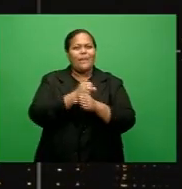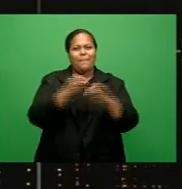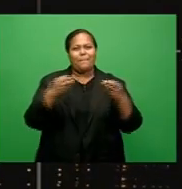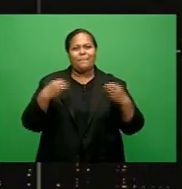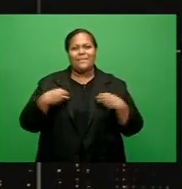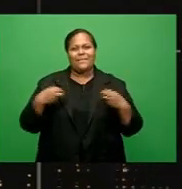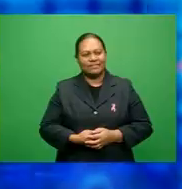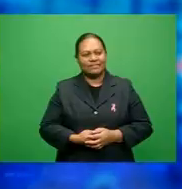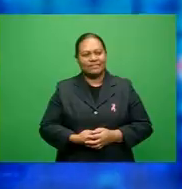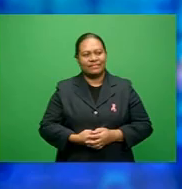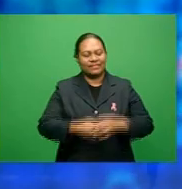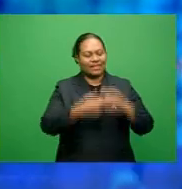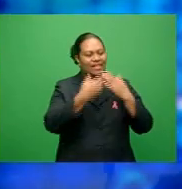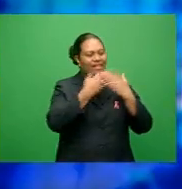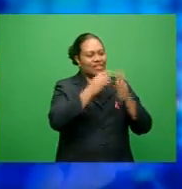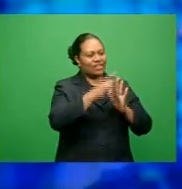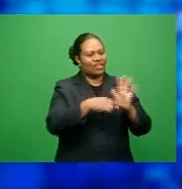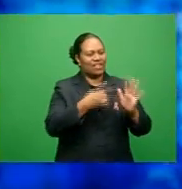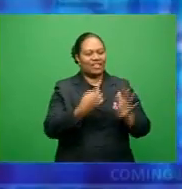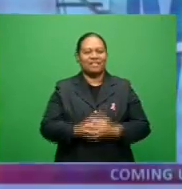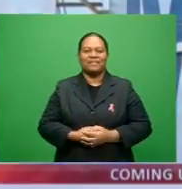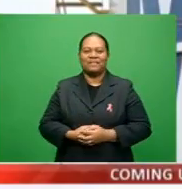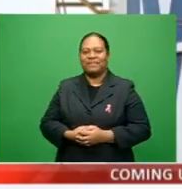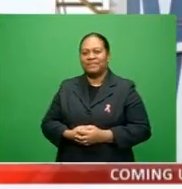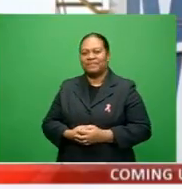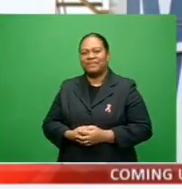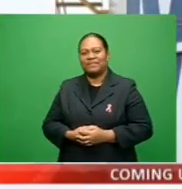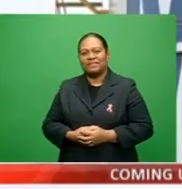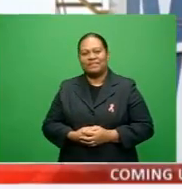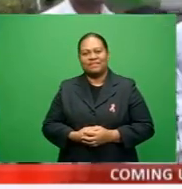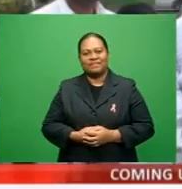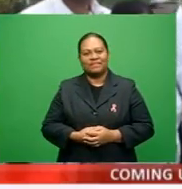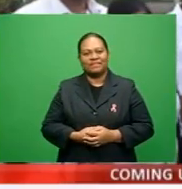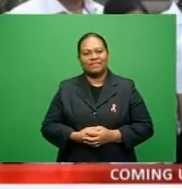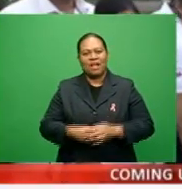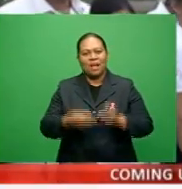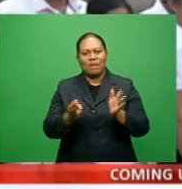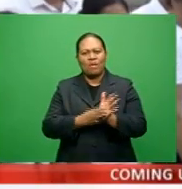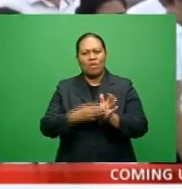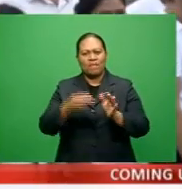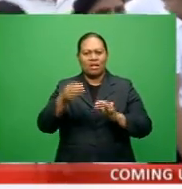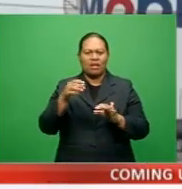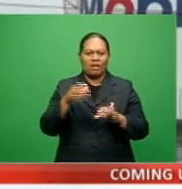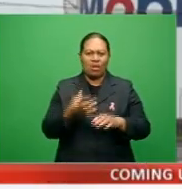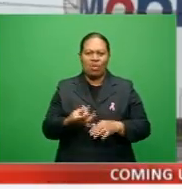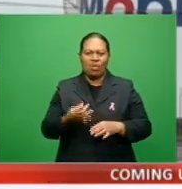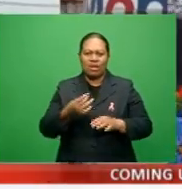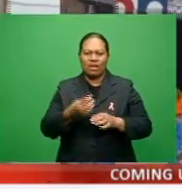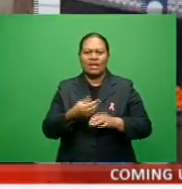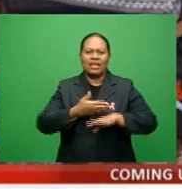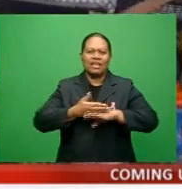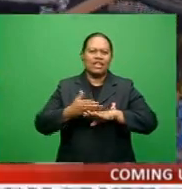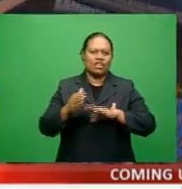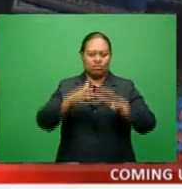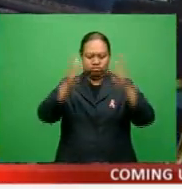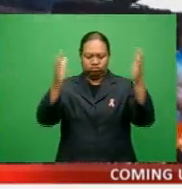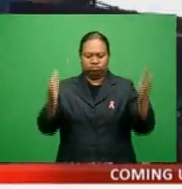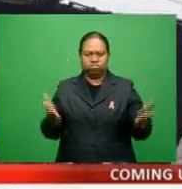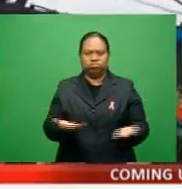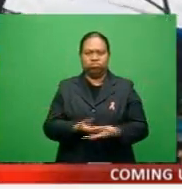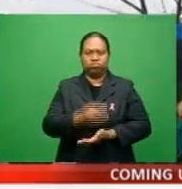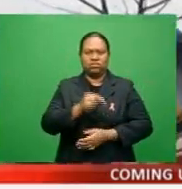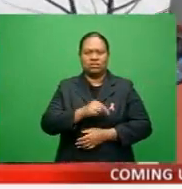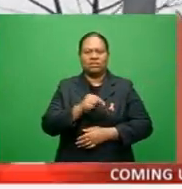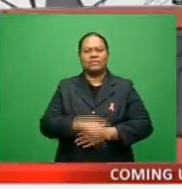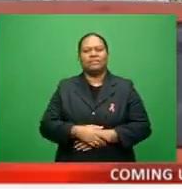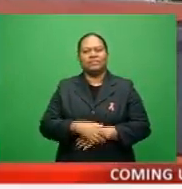business. Thanks, Jackie. Coming up after the break, Mobil Oil commissions new petrol tank.